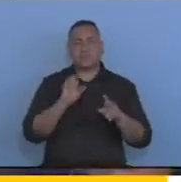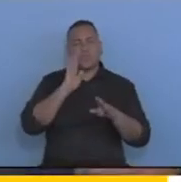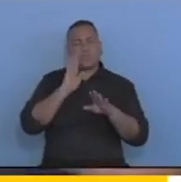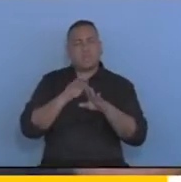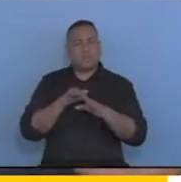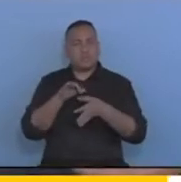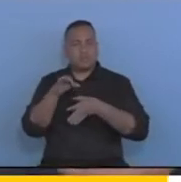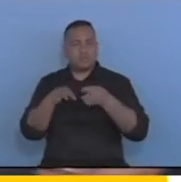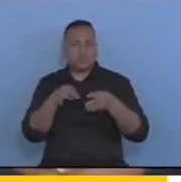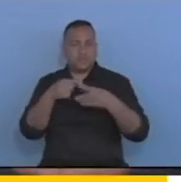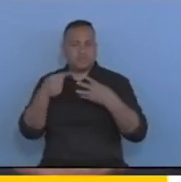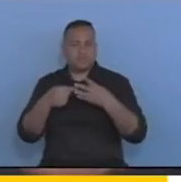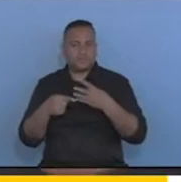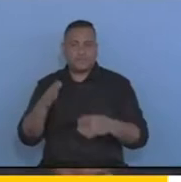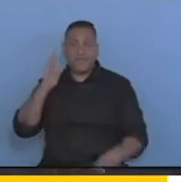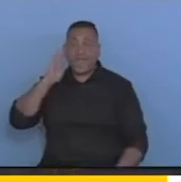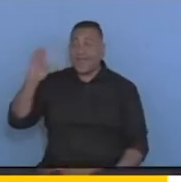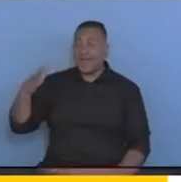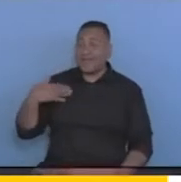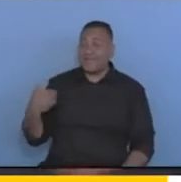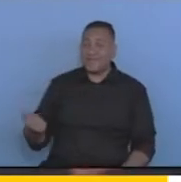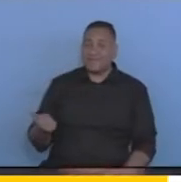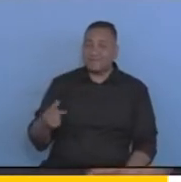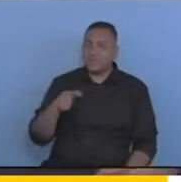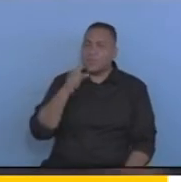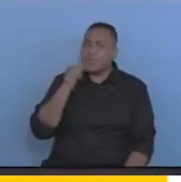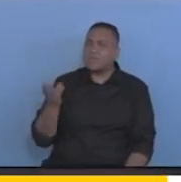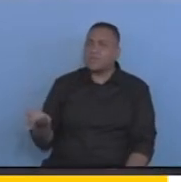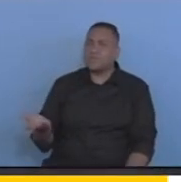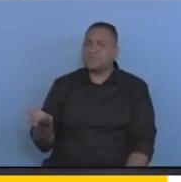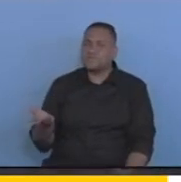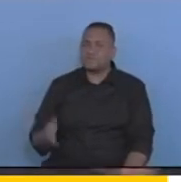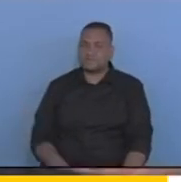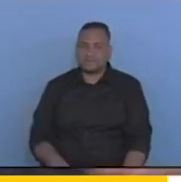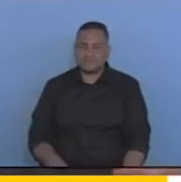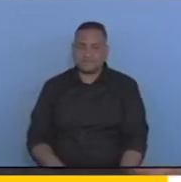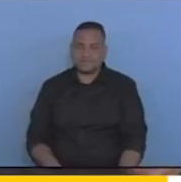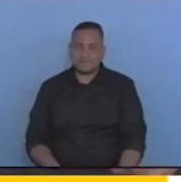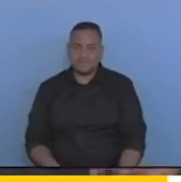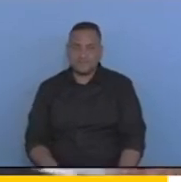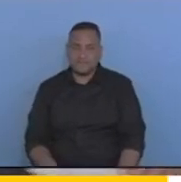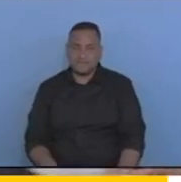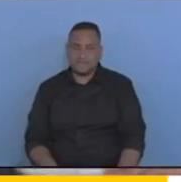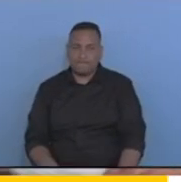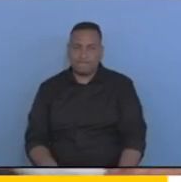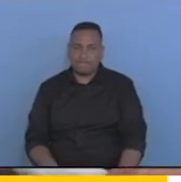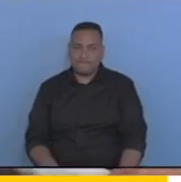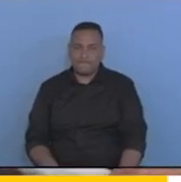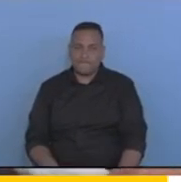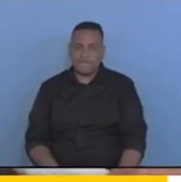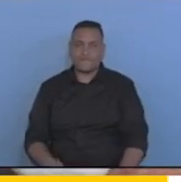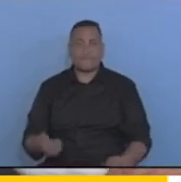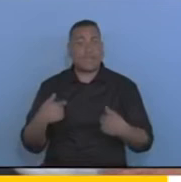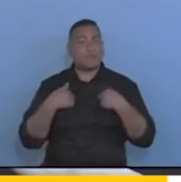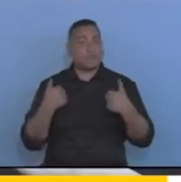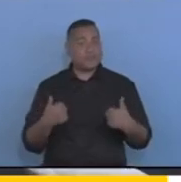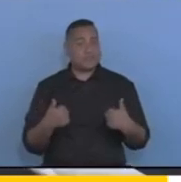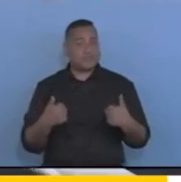But hello, sir. How are you? What is your name? I'm all right. My name is Ibrahim Brenner. How are you? I'm quite fine. How are you guys